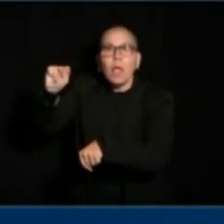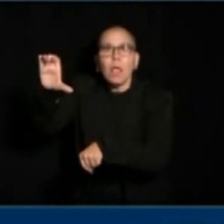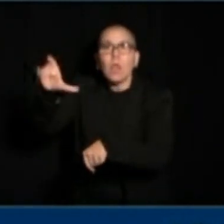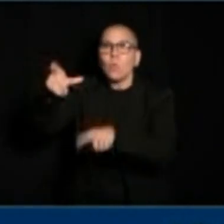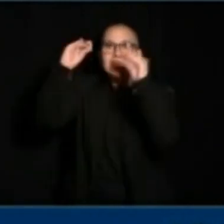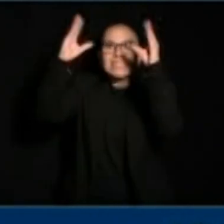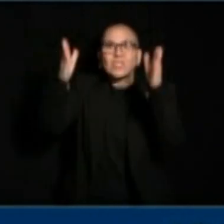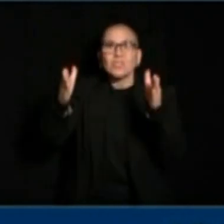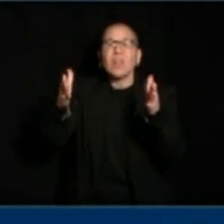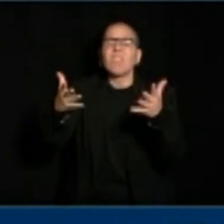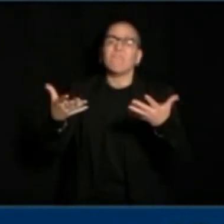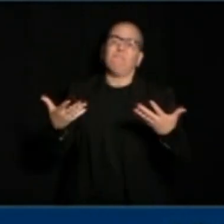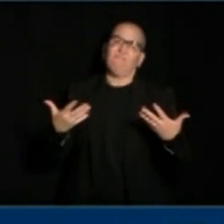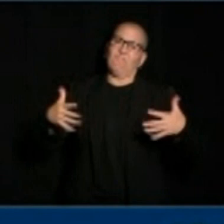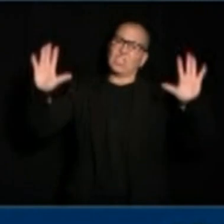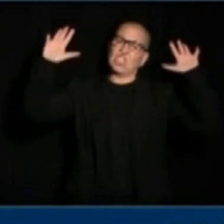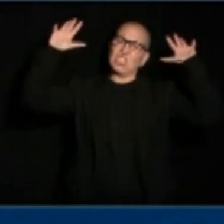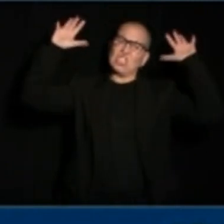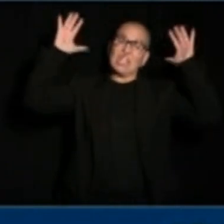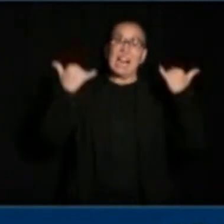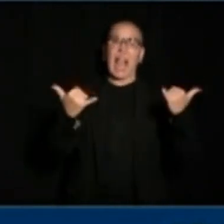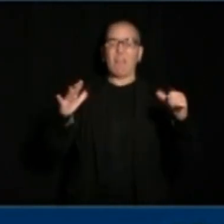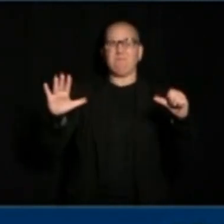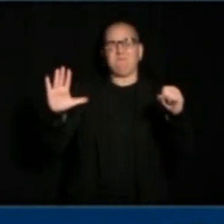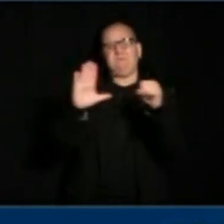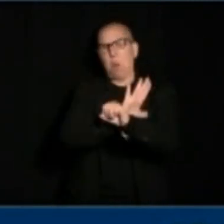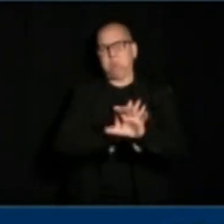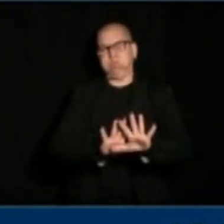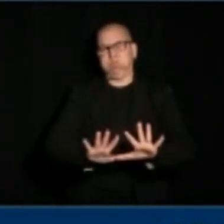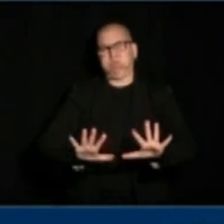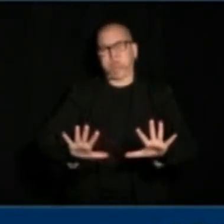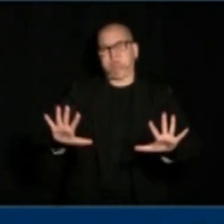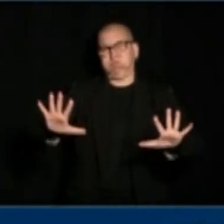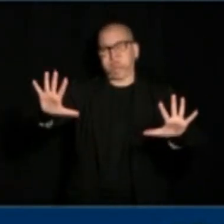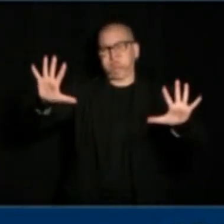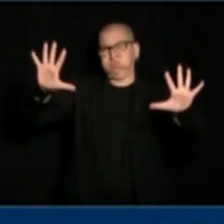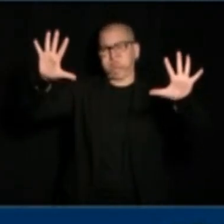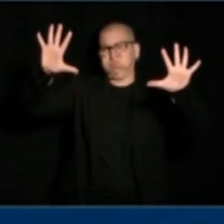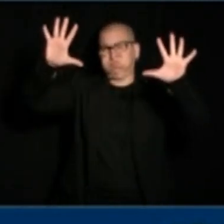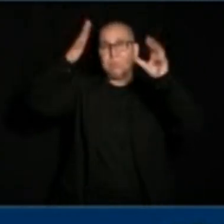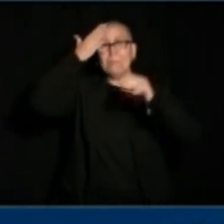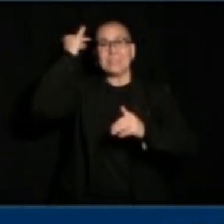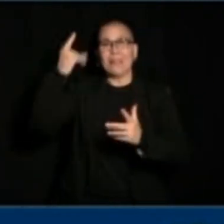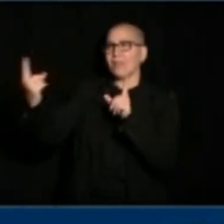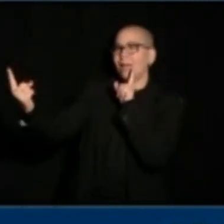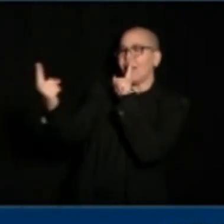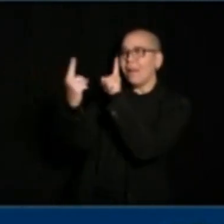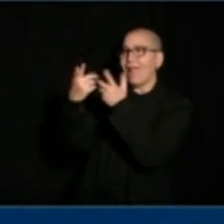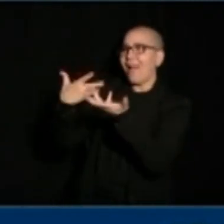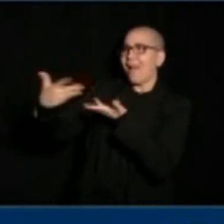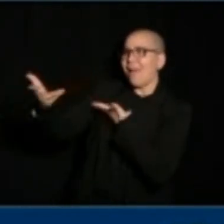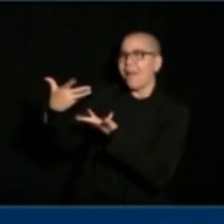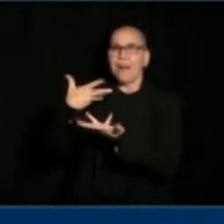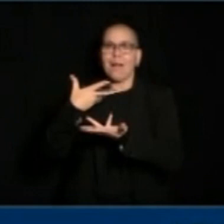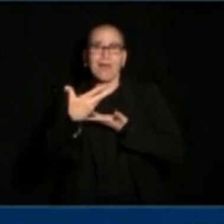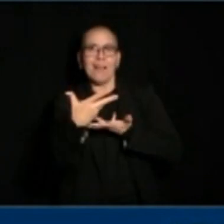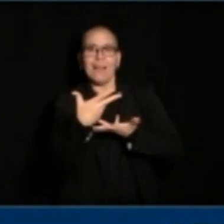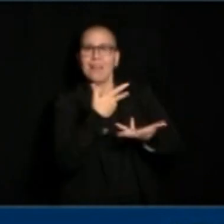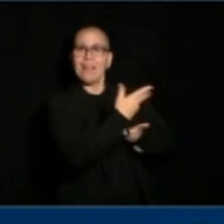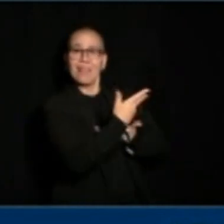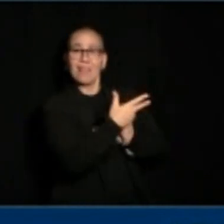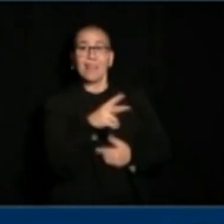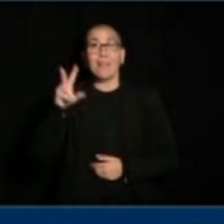in everywhere. Most people, because of the amount of interaction we're doing and because of the amount of the virus